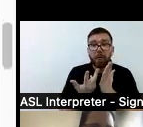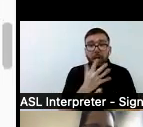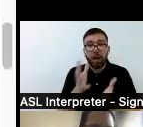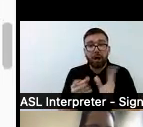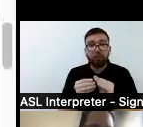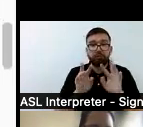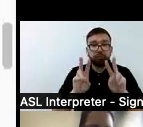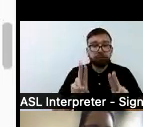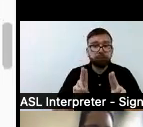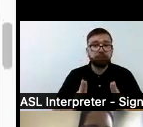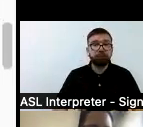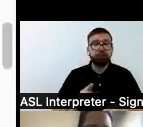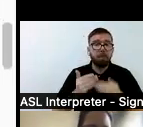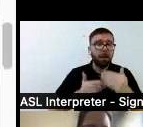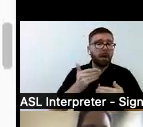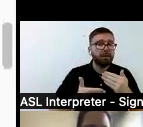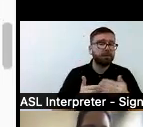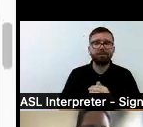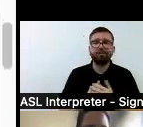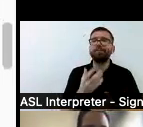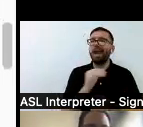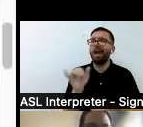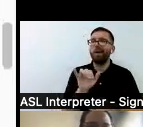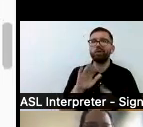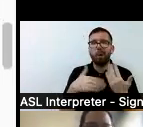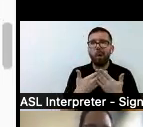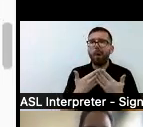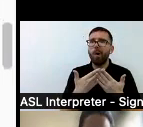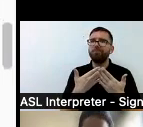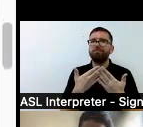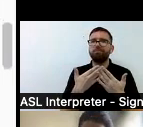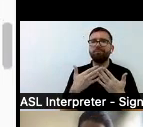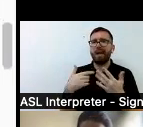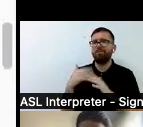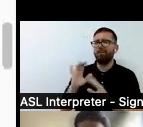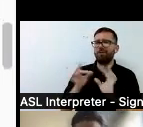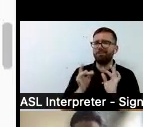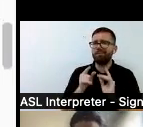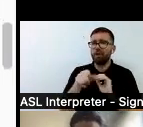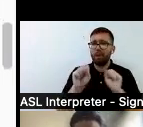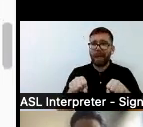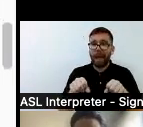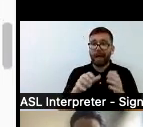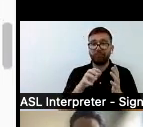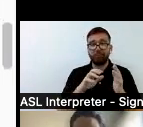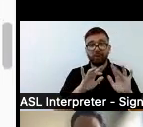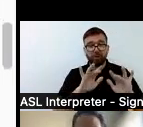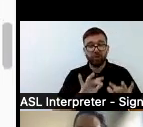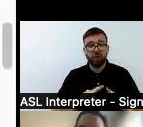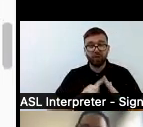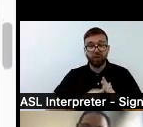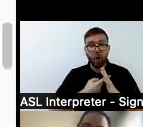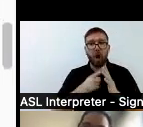and everything that I stated in terms of saving, that you can save your drafts, and also to make sure that